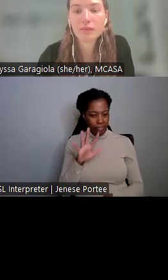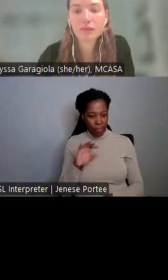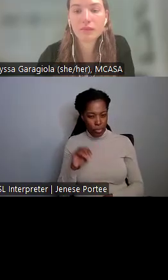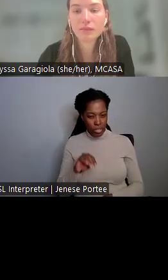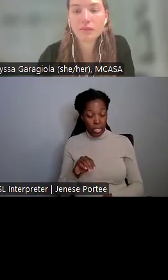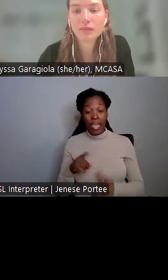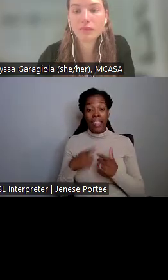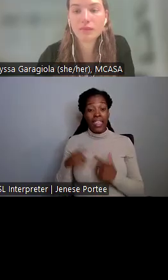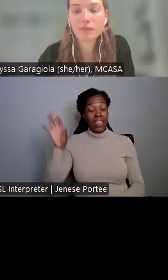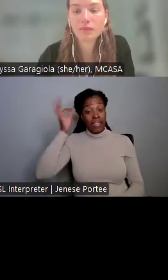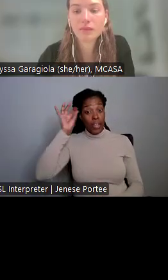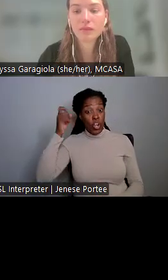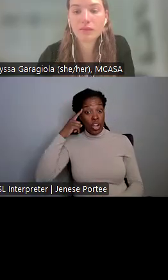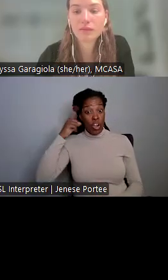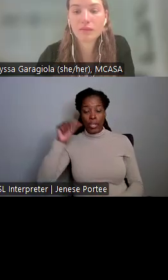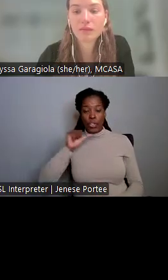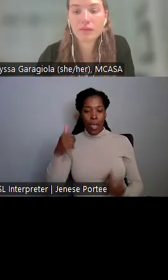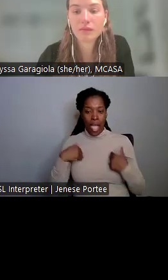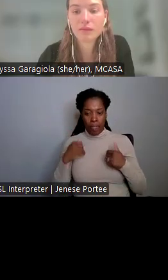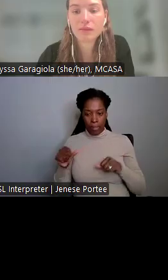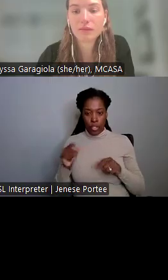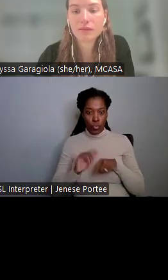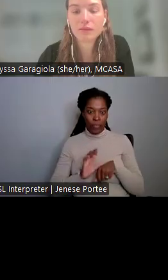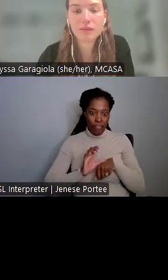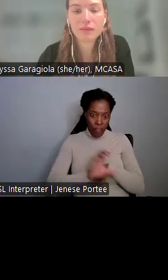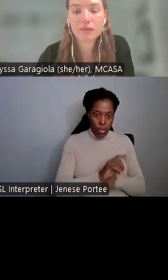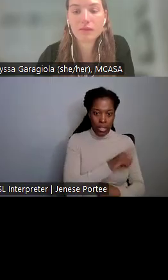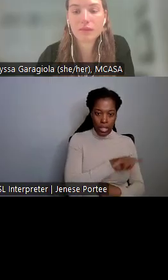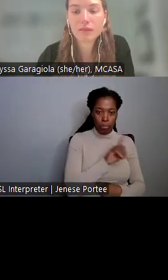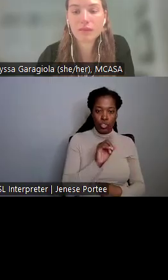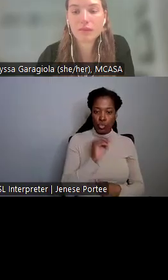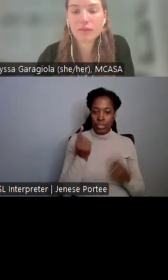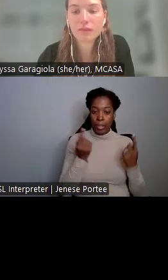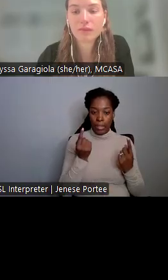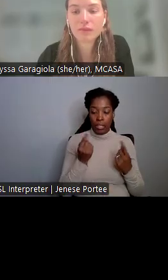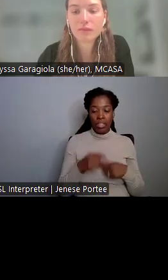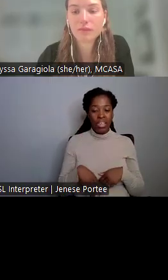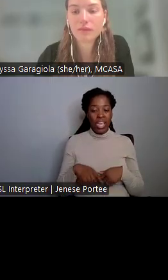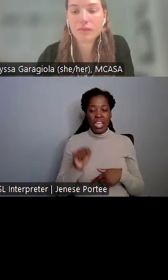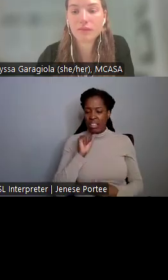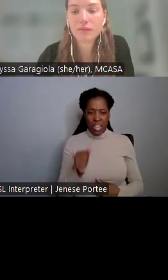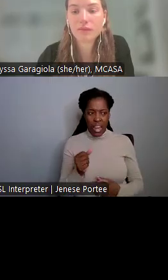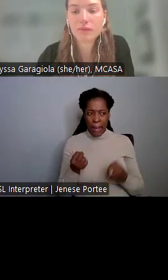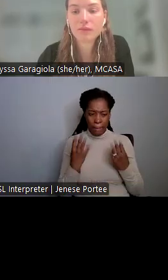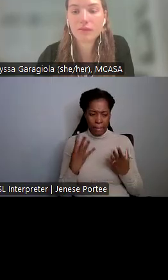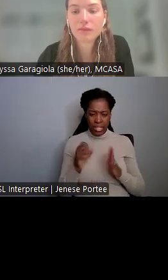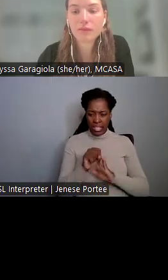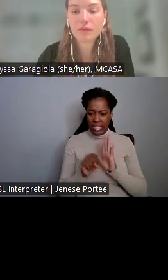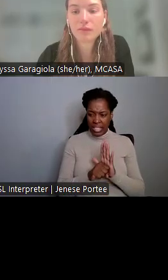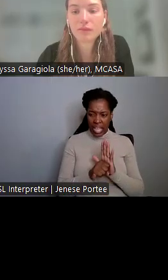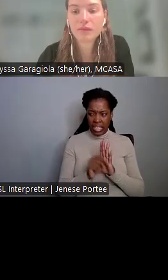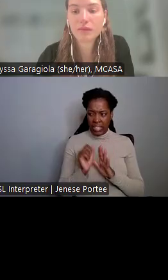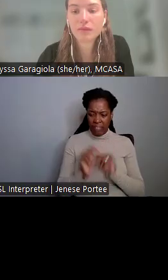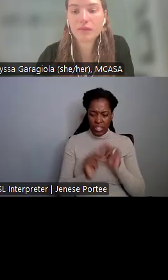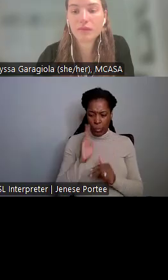of leverage to make them do something. Very few state facilities would be doing that. There may be certain parts of the